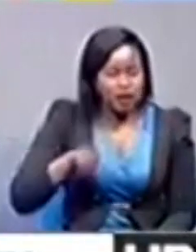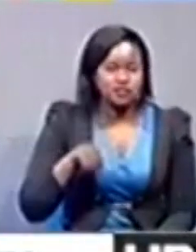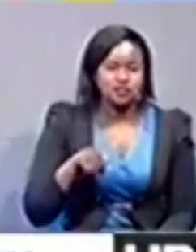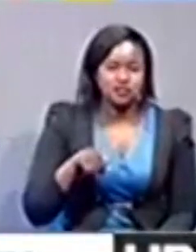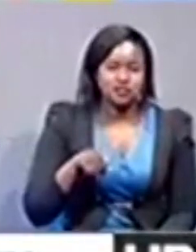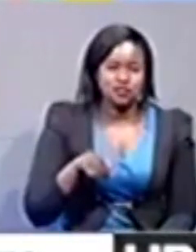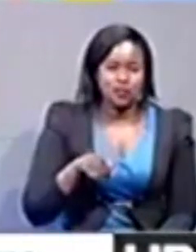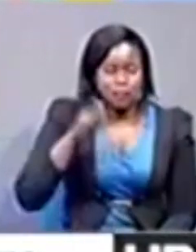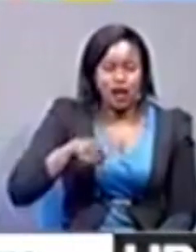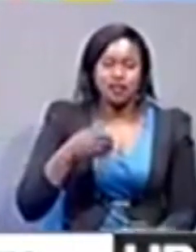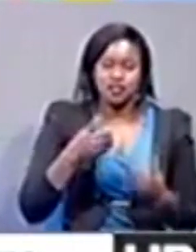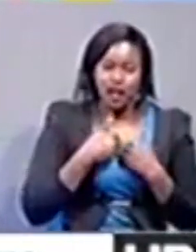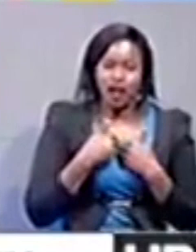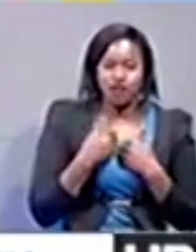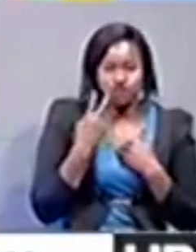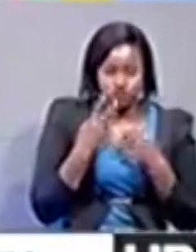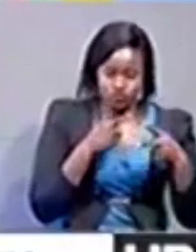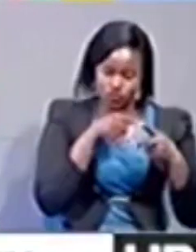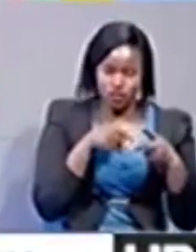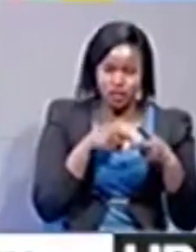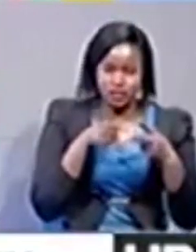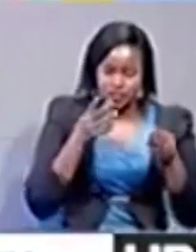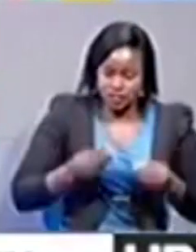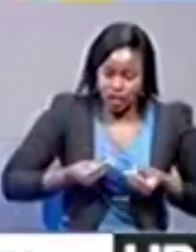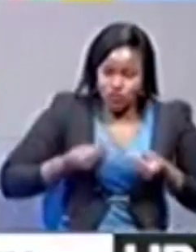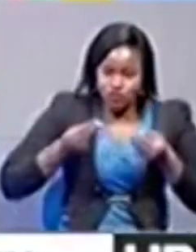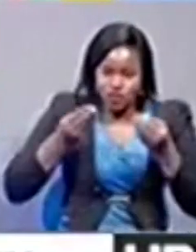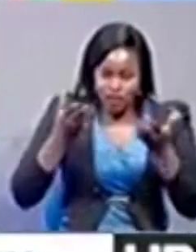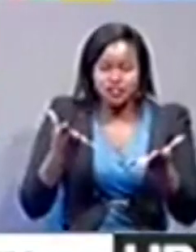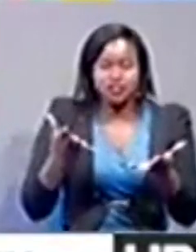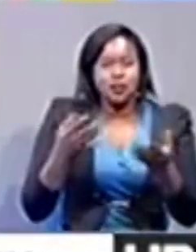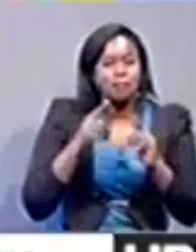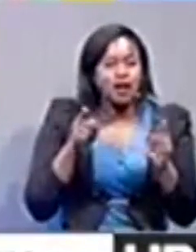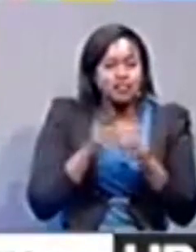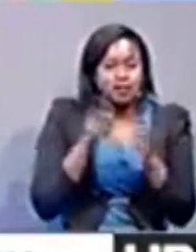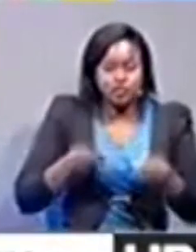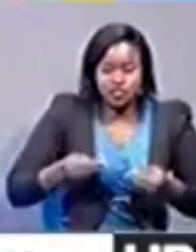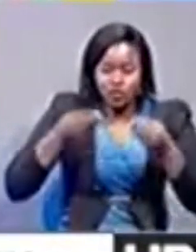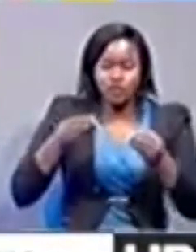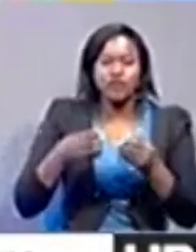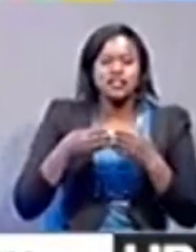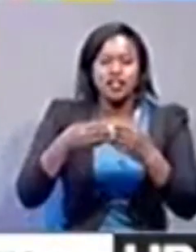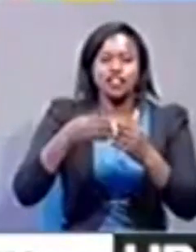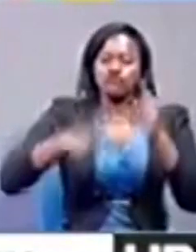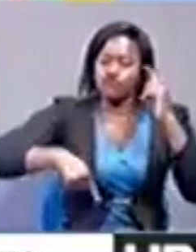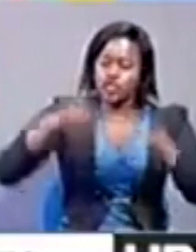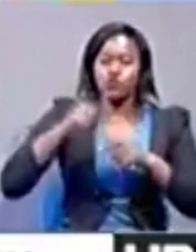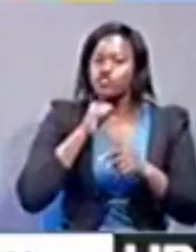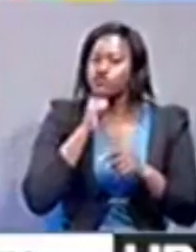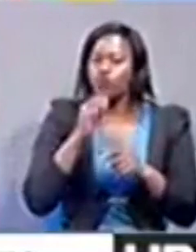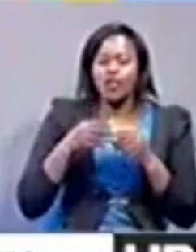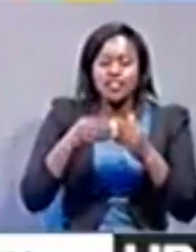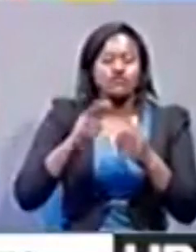have the two elements. Sacrifice, but sacrifice leading to victory, not to failure.